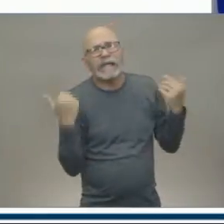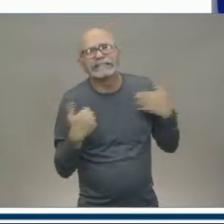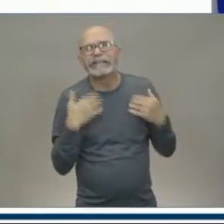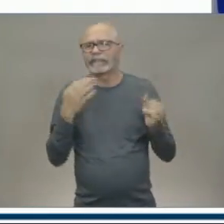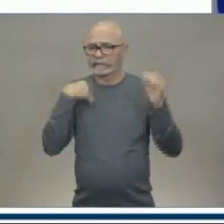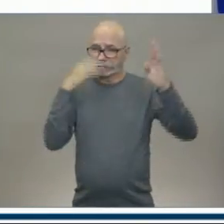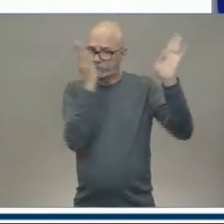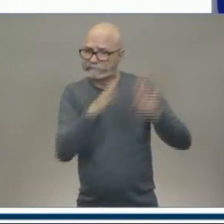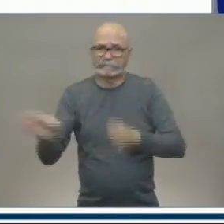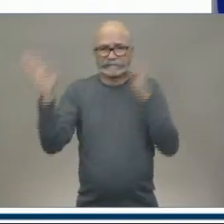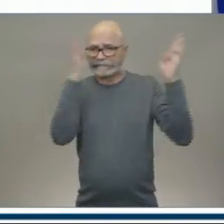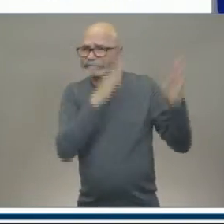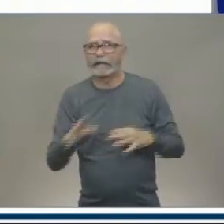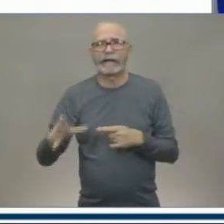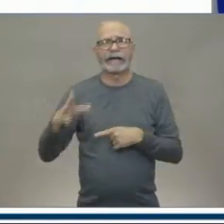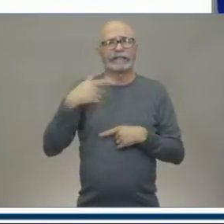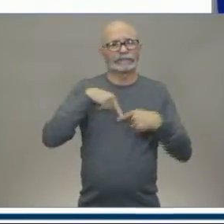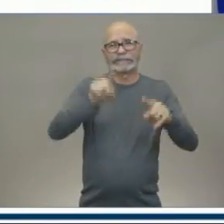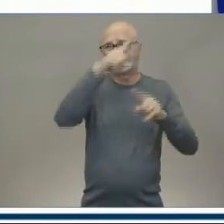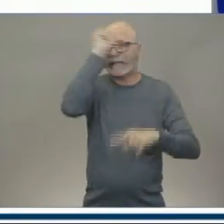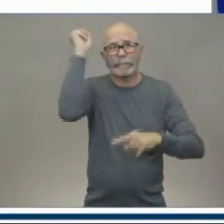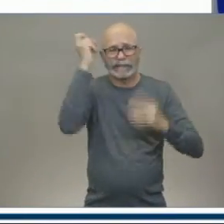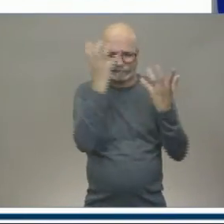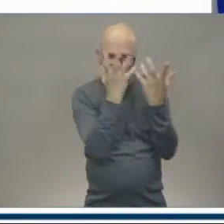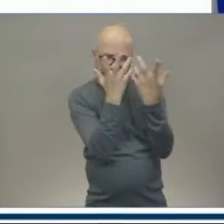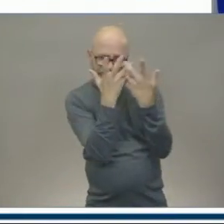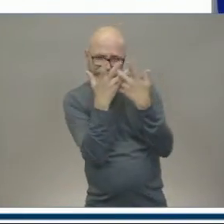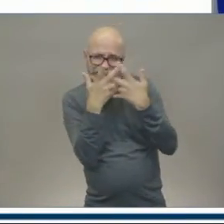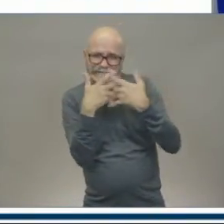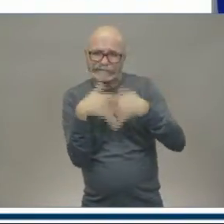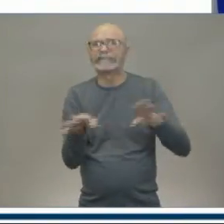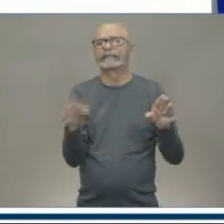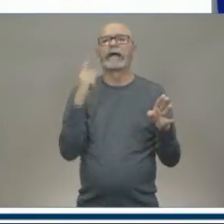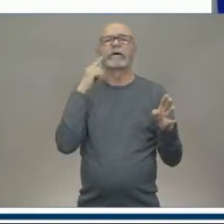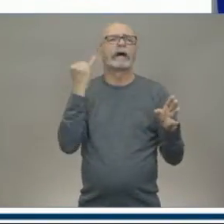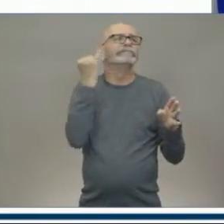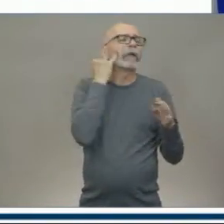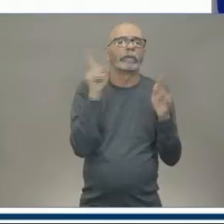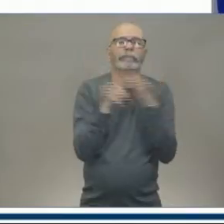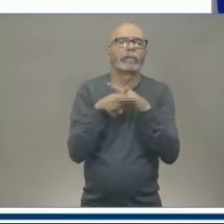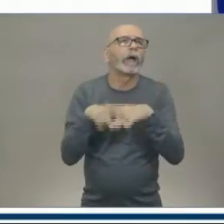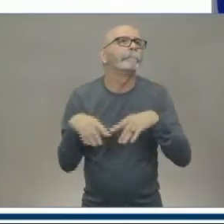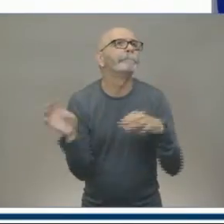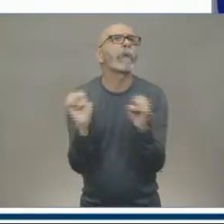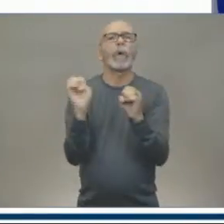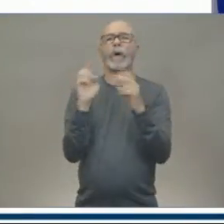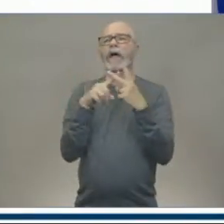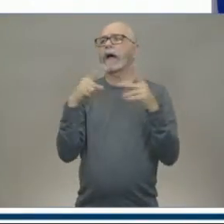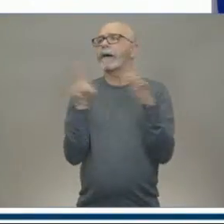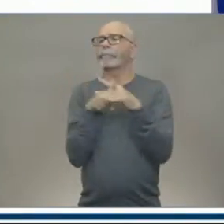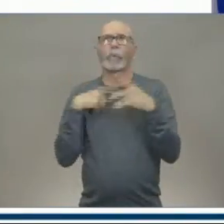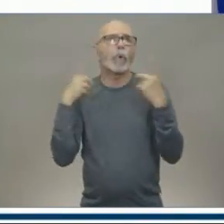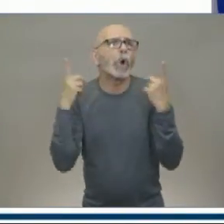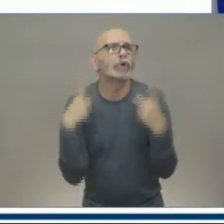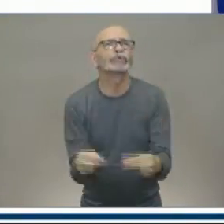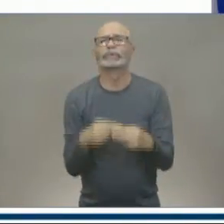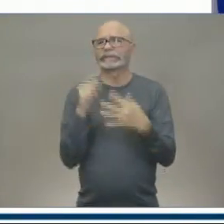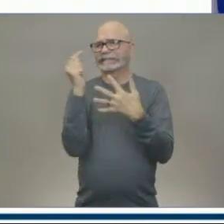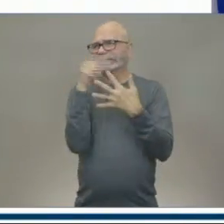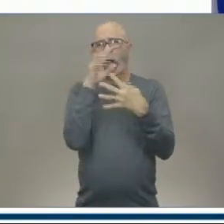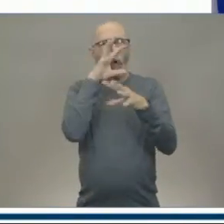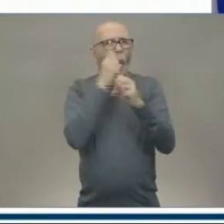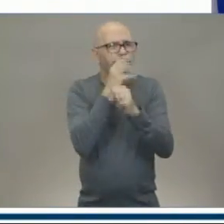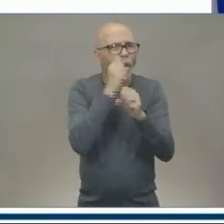leading into September, of what would happen if we had to make changes to our school year. How would we continue to provide the education? We